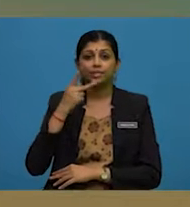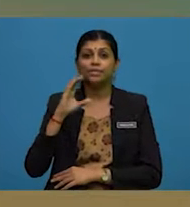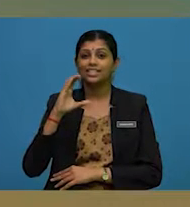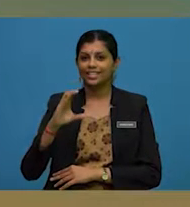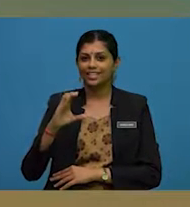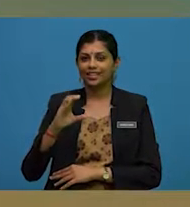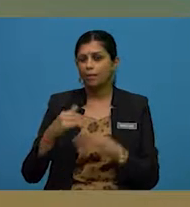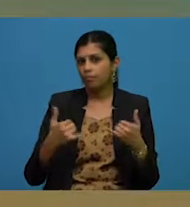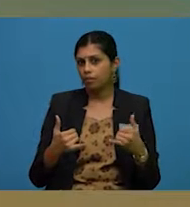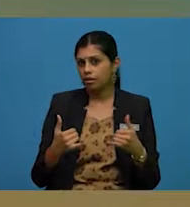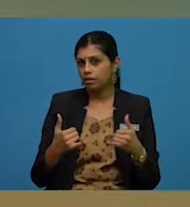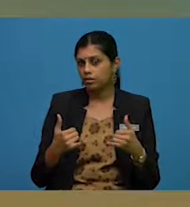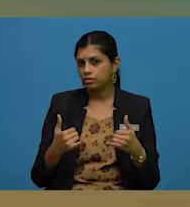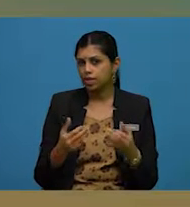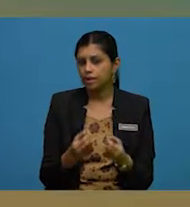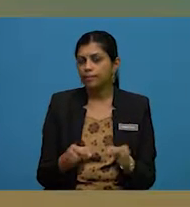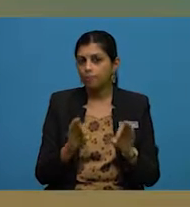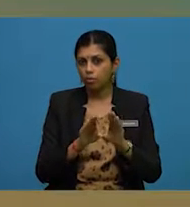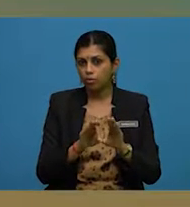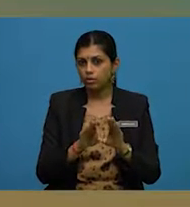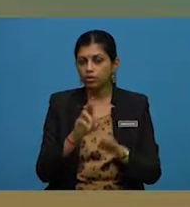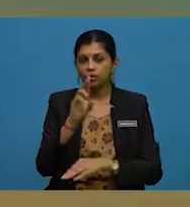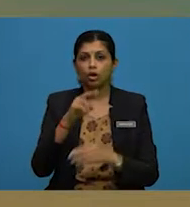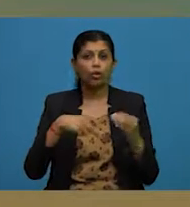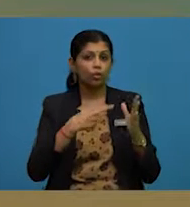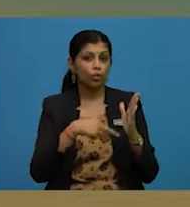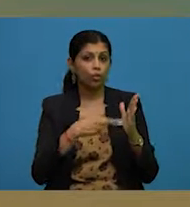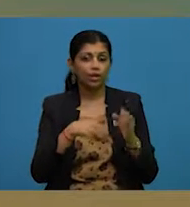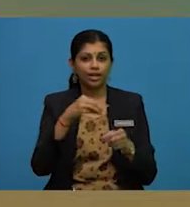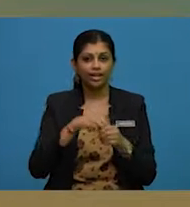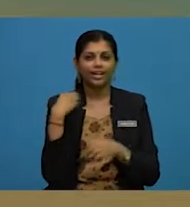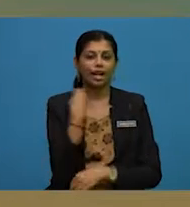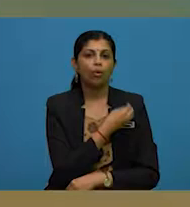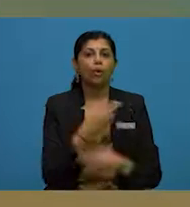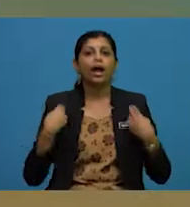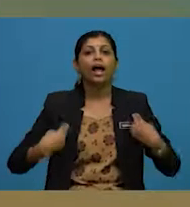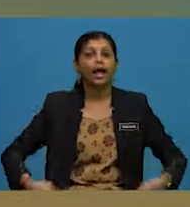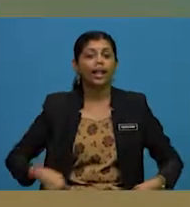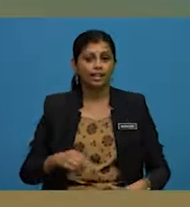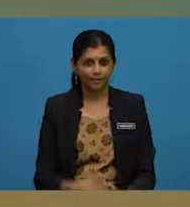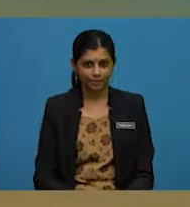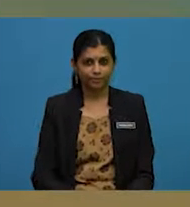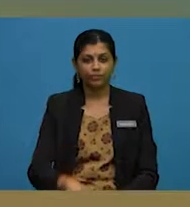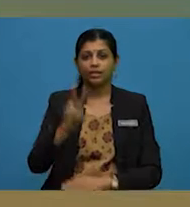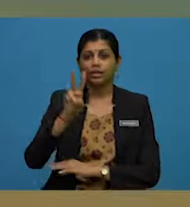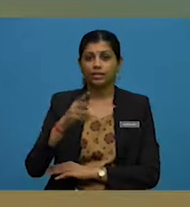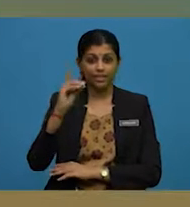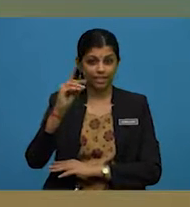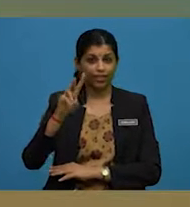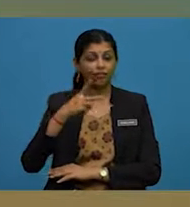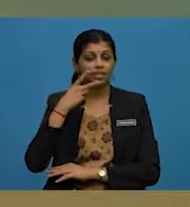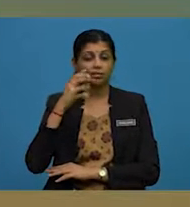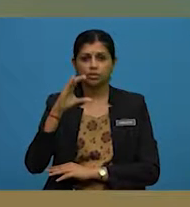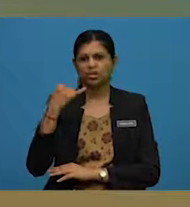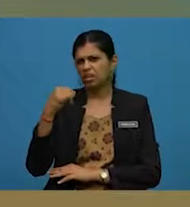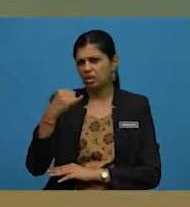C plays a crucial role in our health. D. Vitamin C